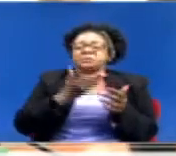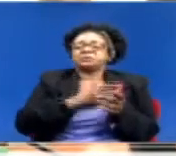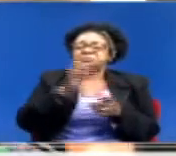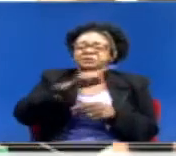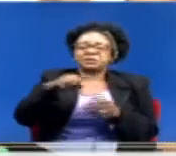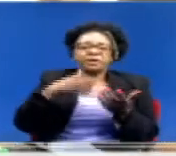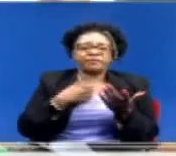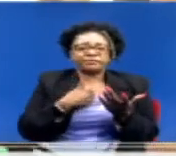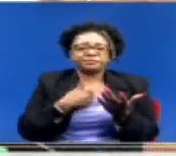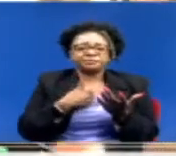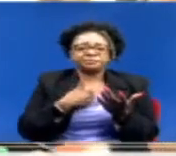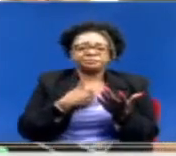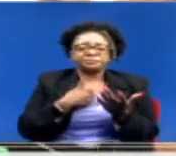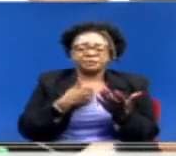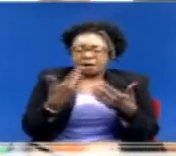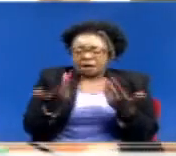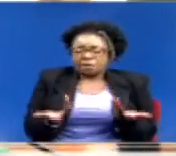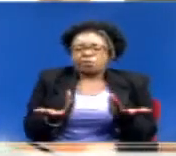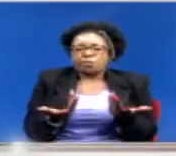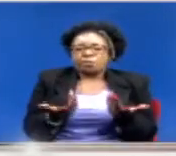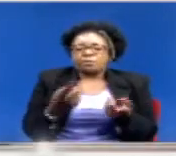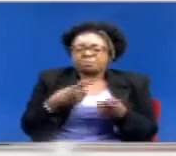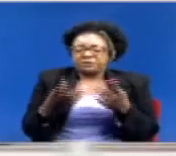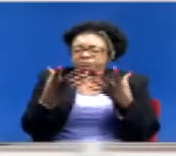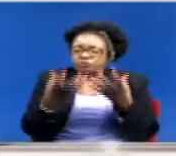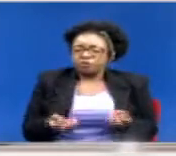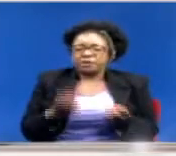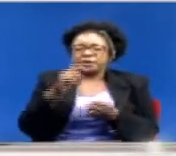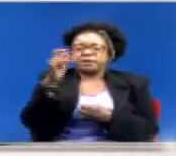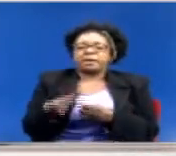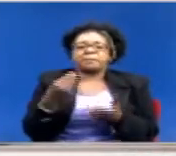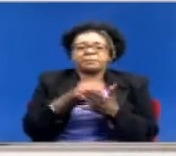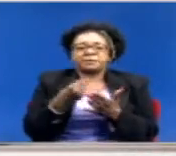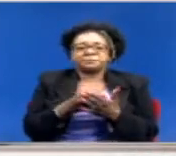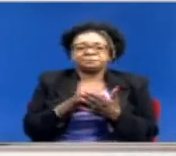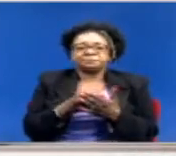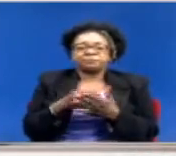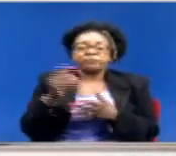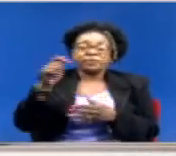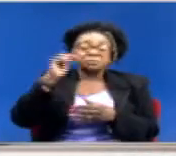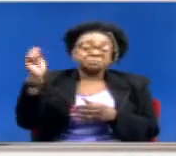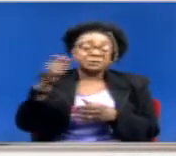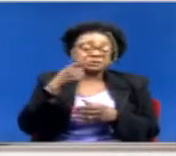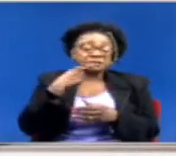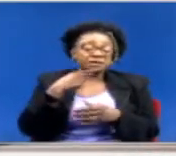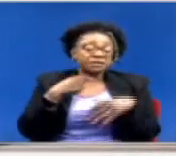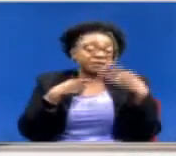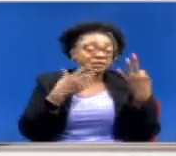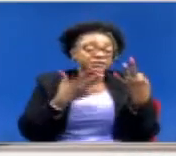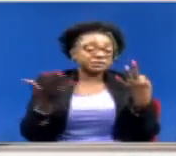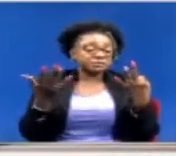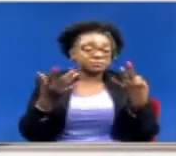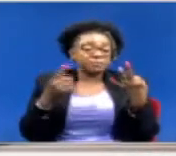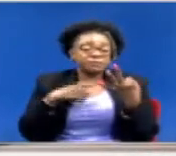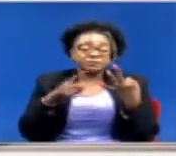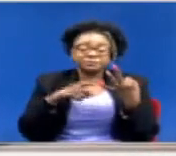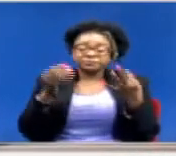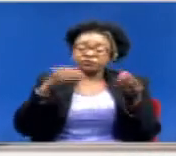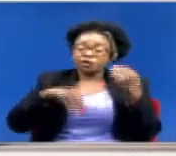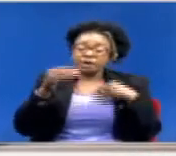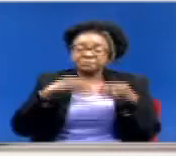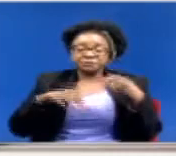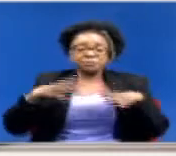Kamati inakoseaje na wanauliza pesa wa Kenya? The president has said three things. That for the cartels and corrupt, they